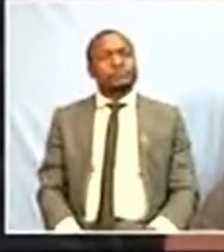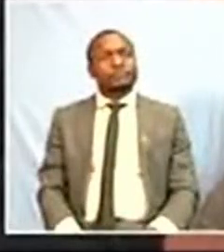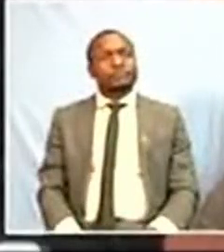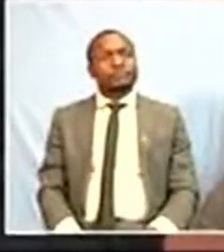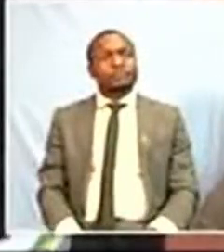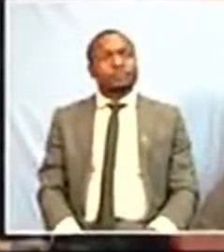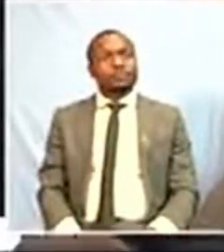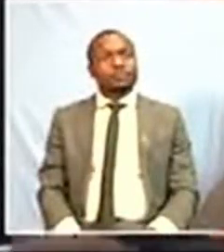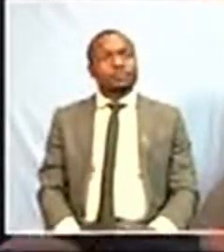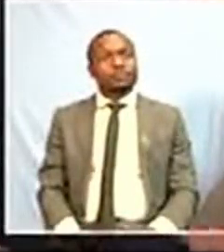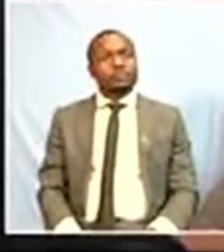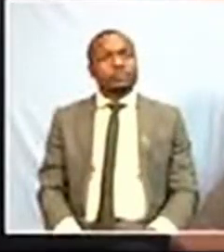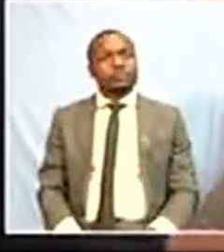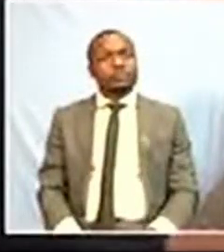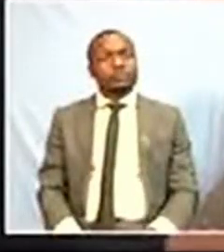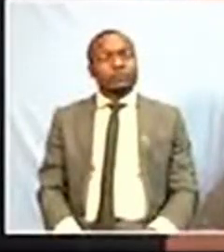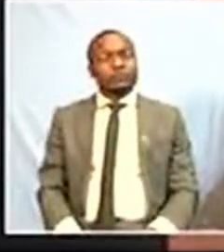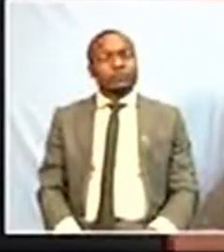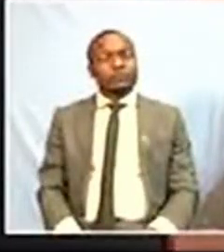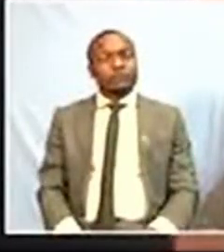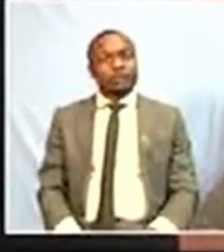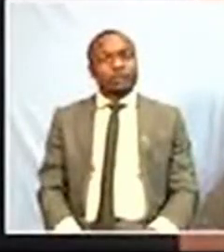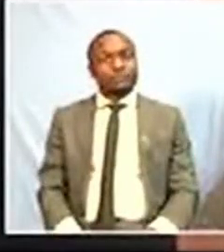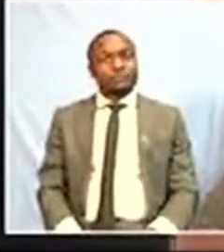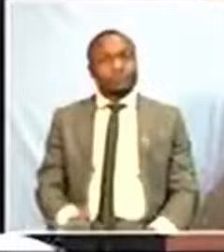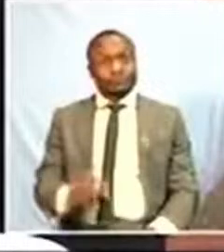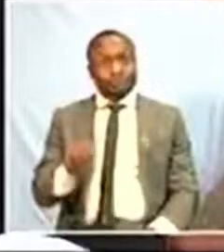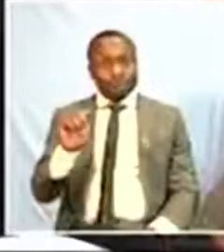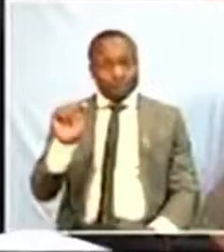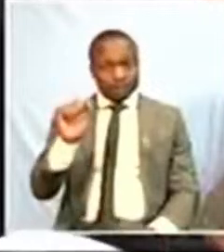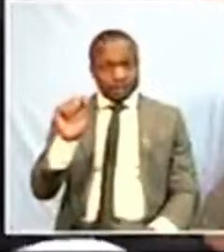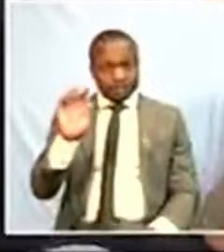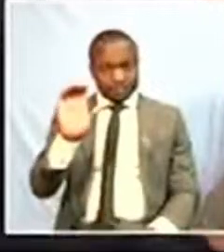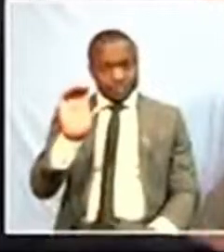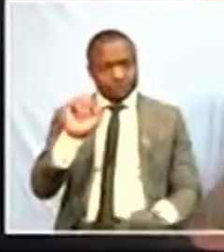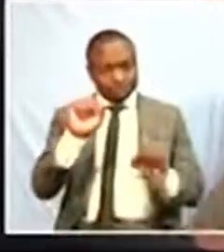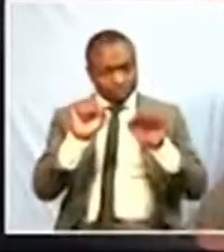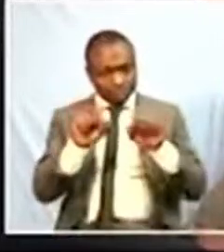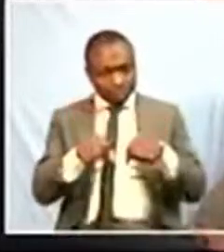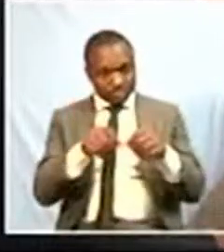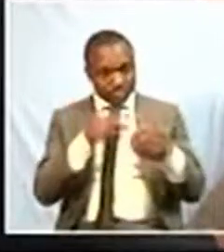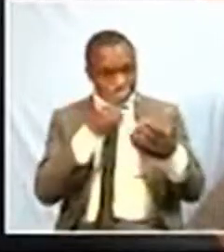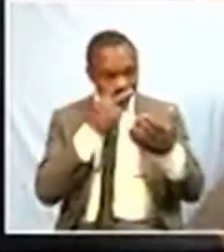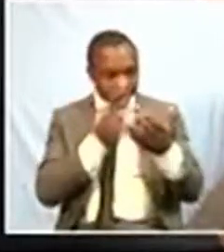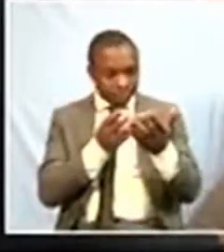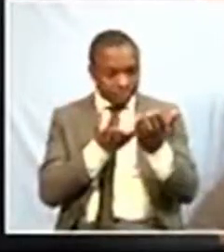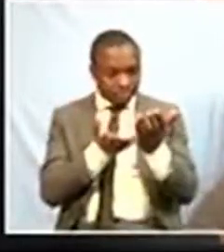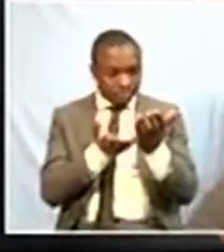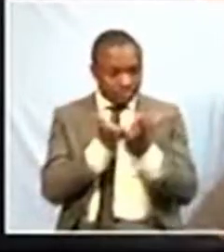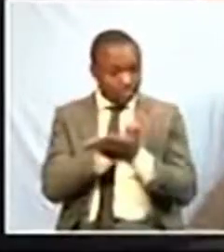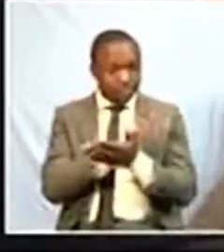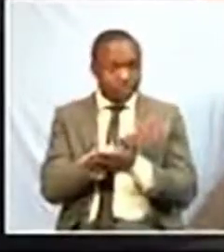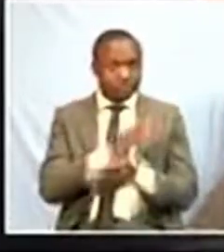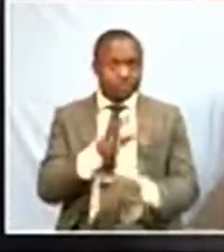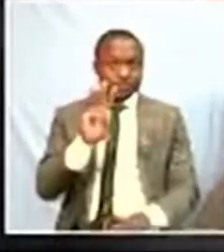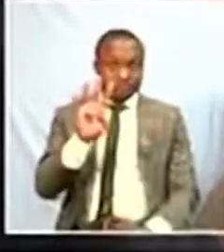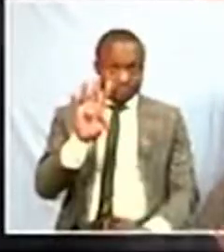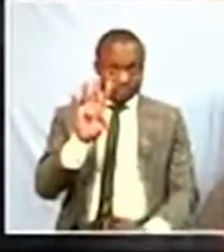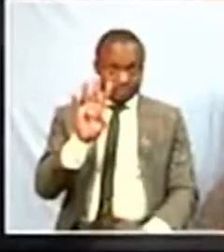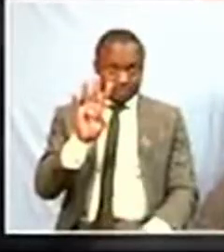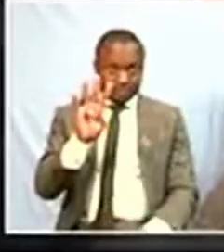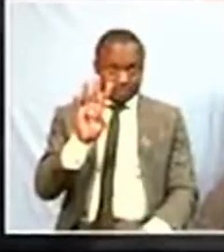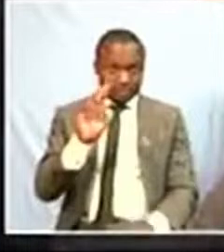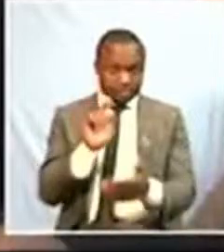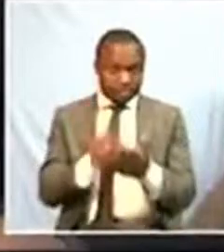take the committee or the TC to page 4, but this question is emanating from page 3